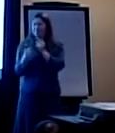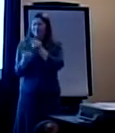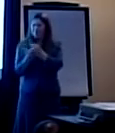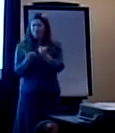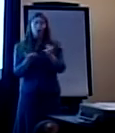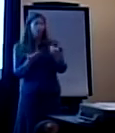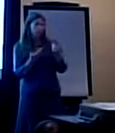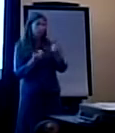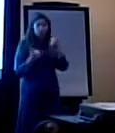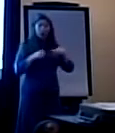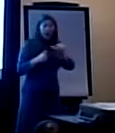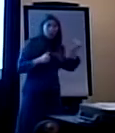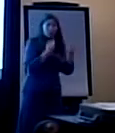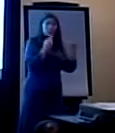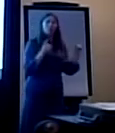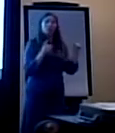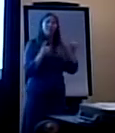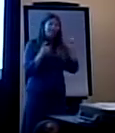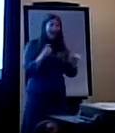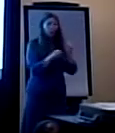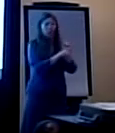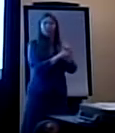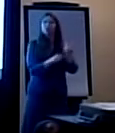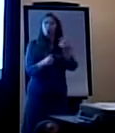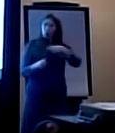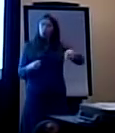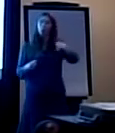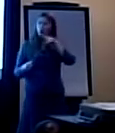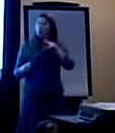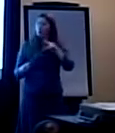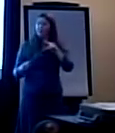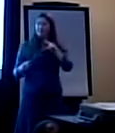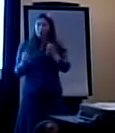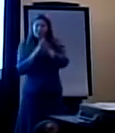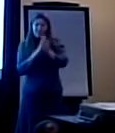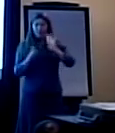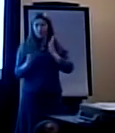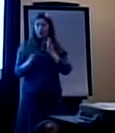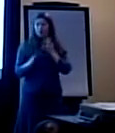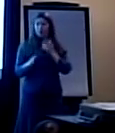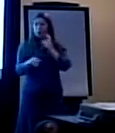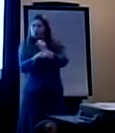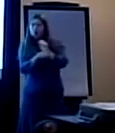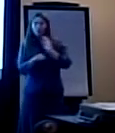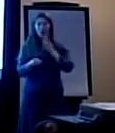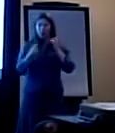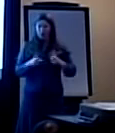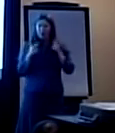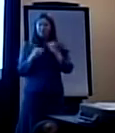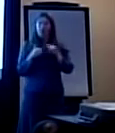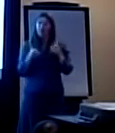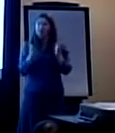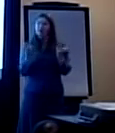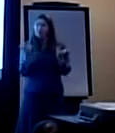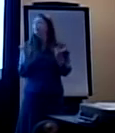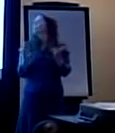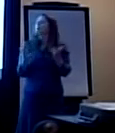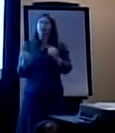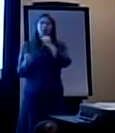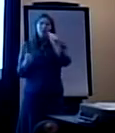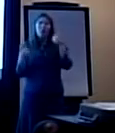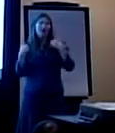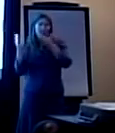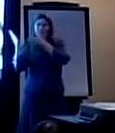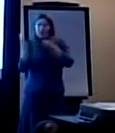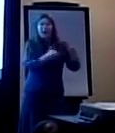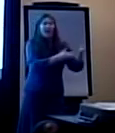I'll do this. And we go around and we figure things out. That's how we develop our careers. Iterative. We don't have a total